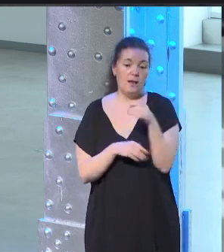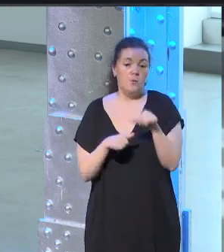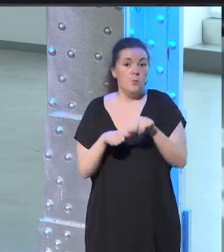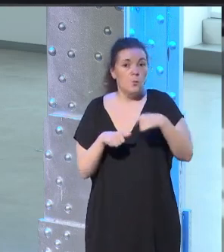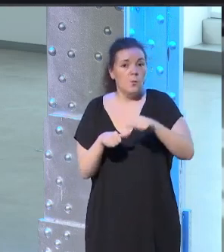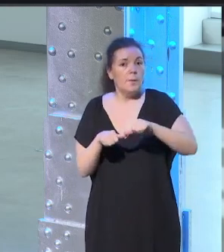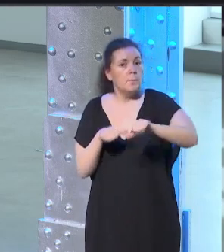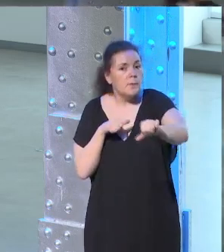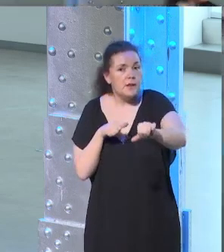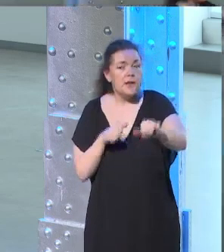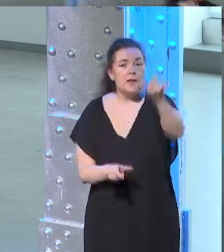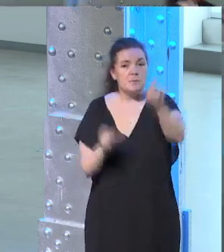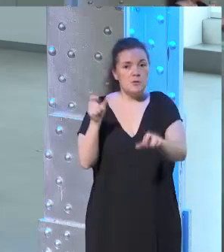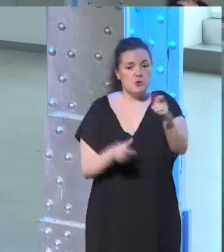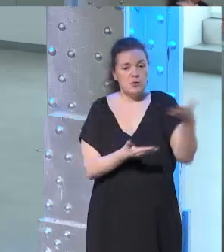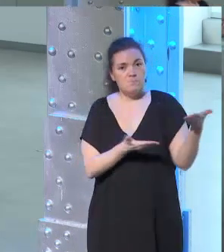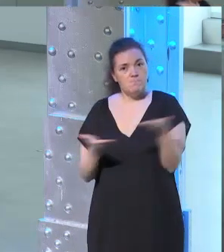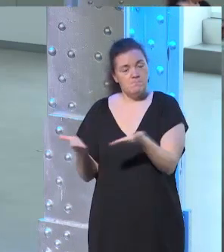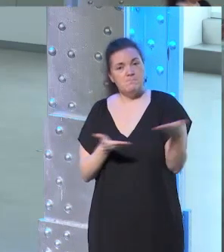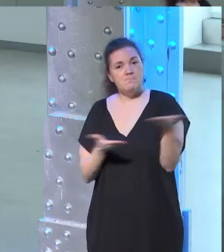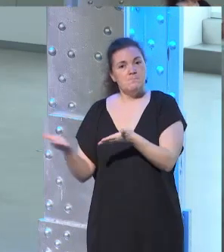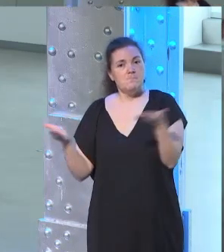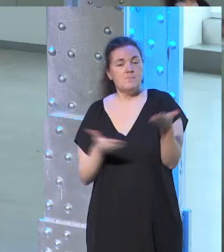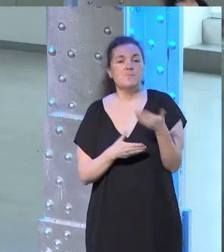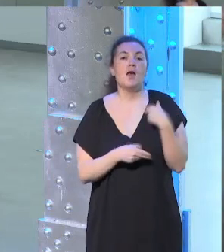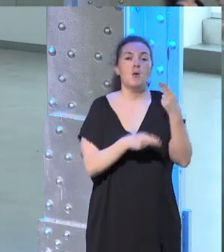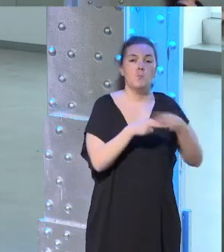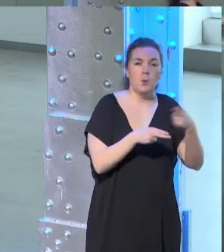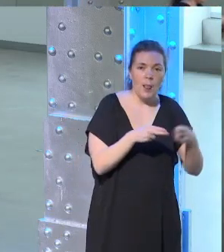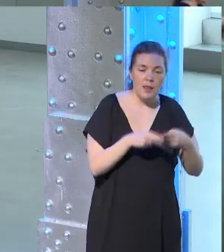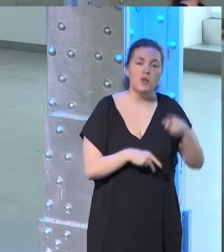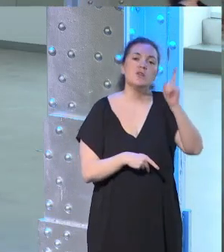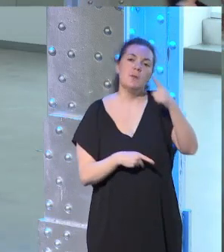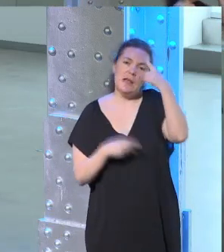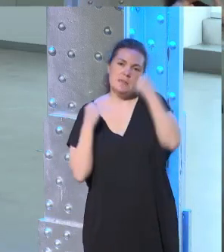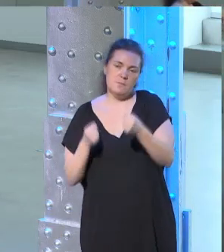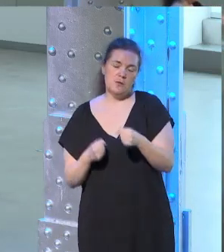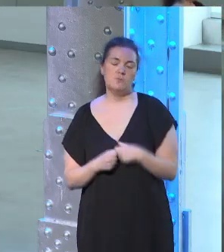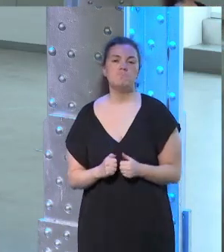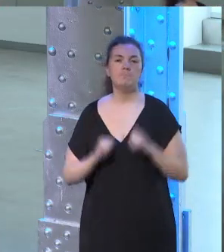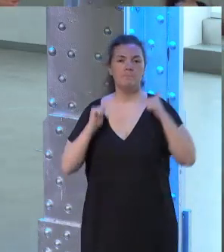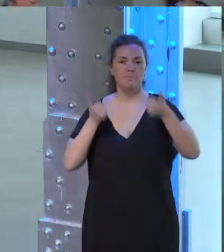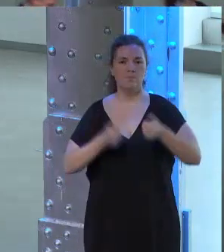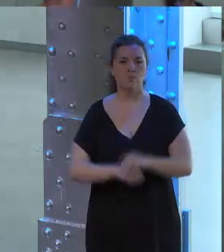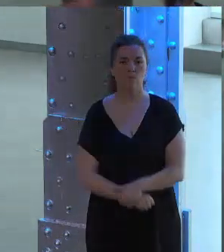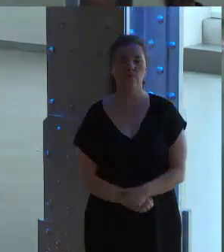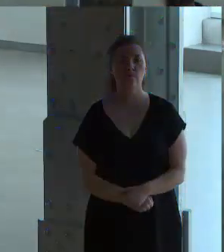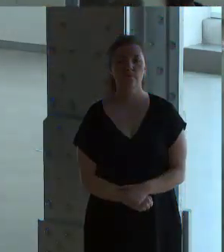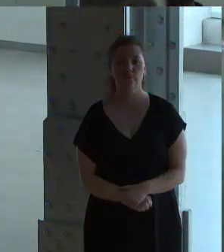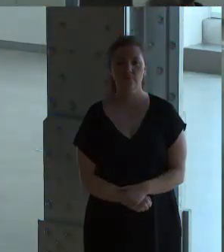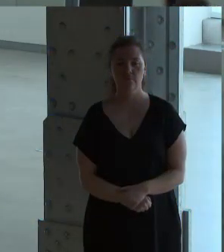ahí invitaré a las personas que van a intervenir, tanto políticos como expertos. Adelante.